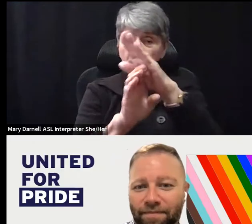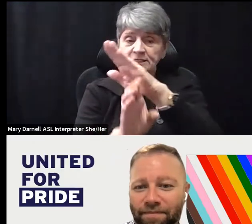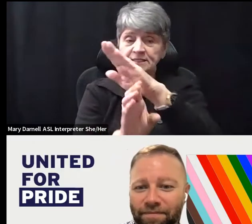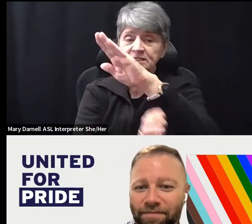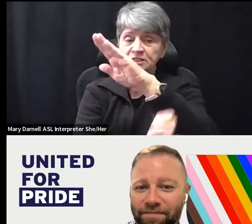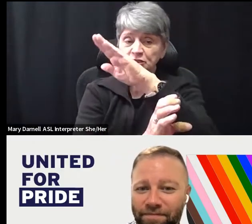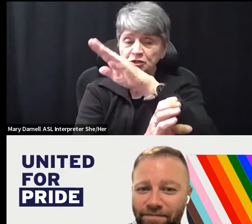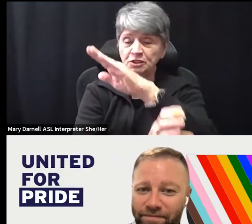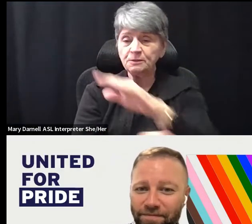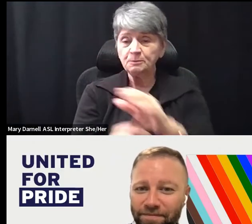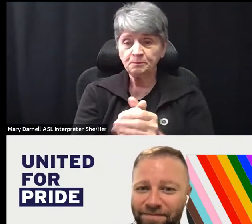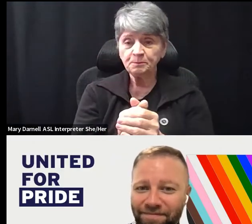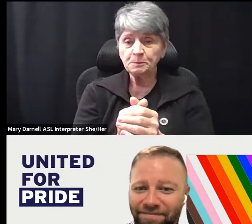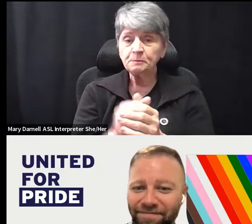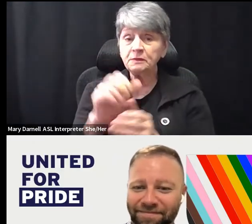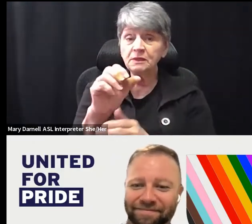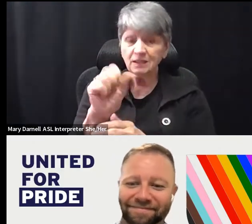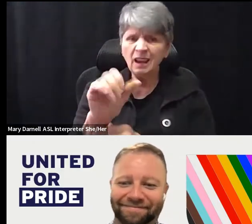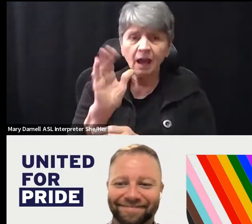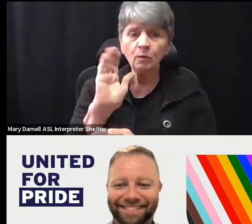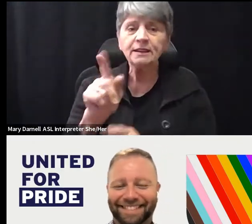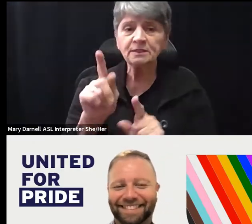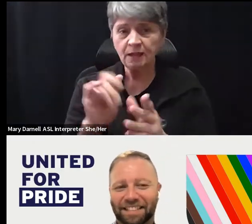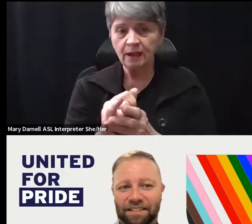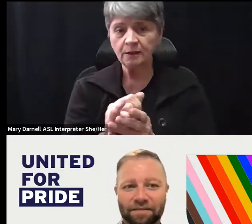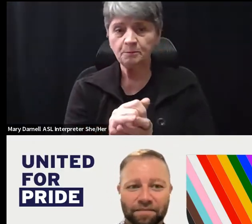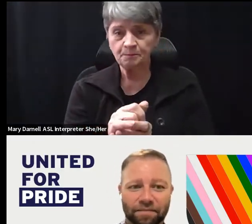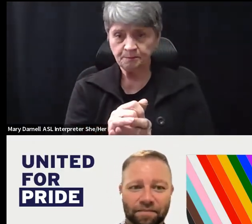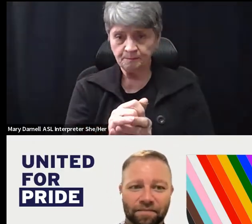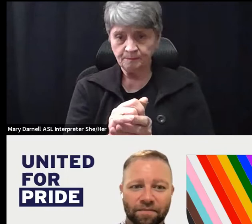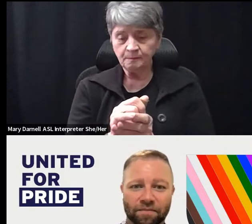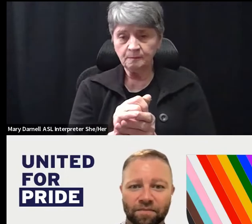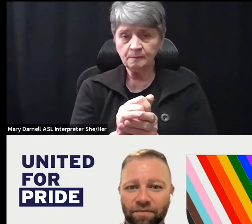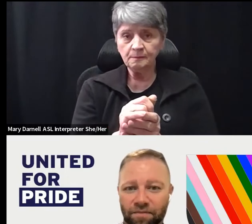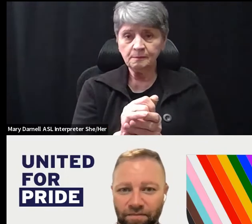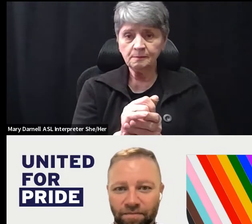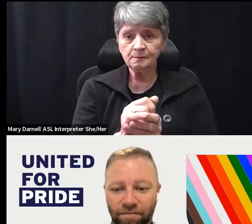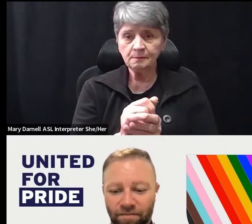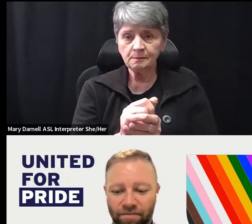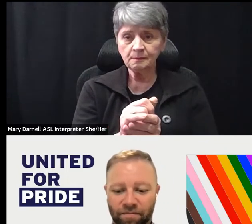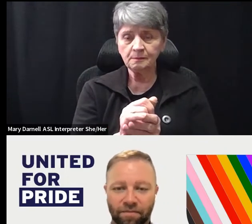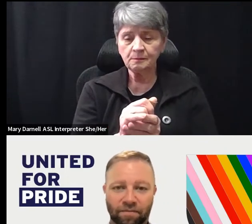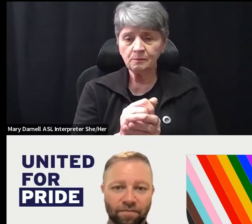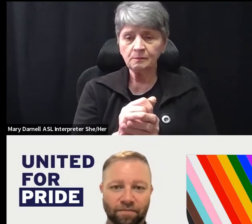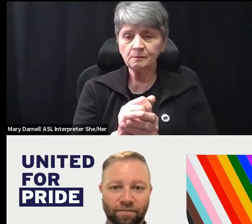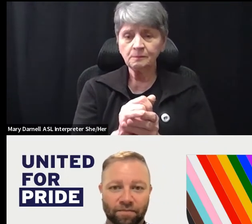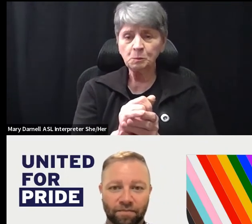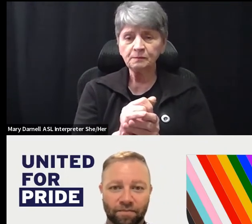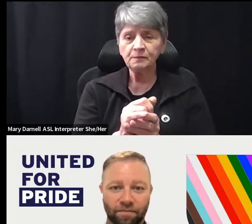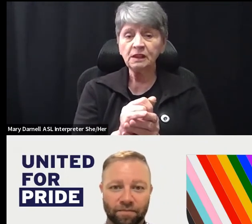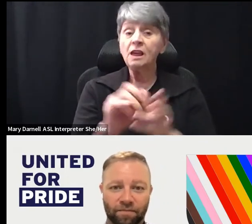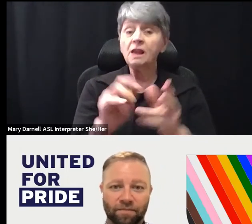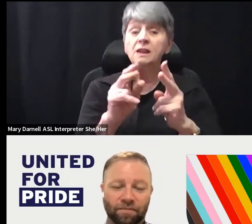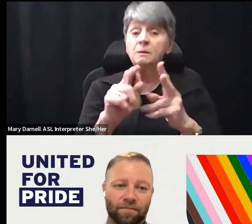I can take that, certainly. So it is the very beginning of the First